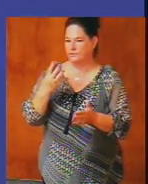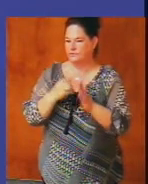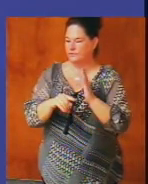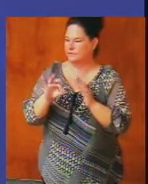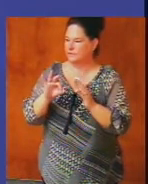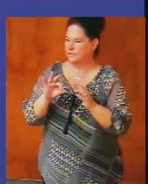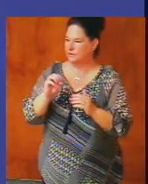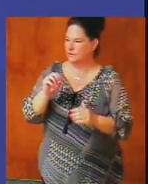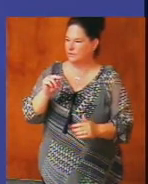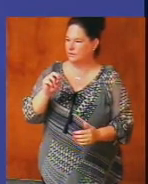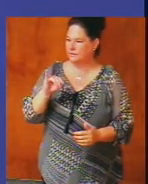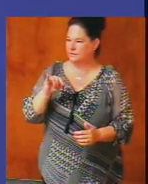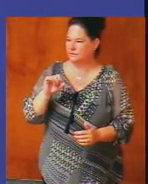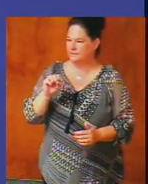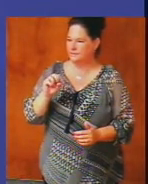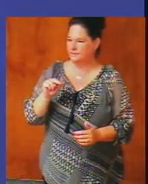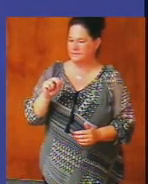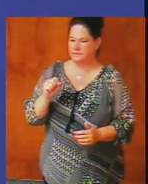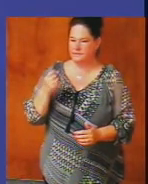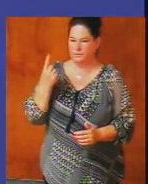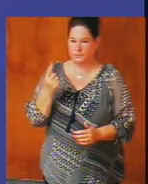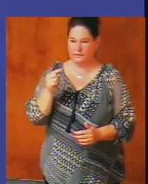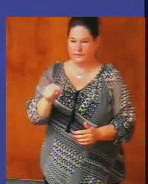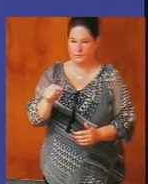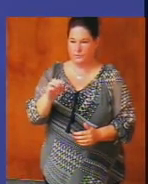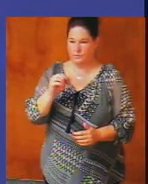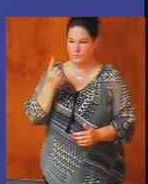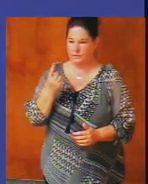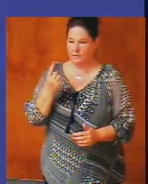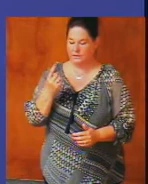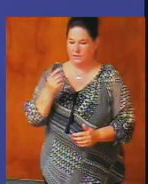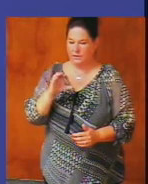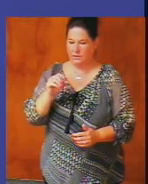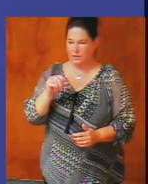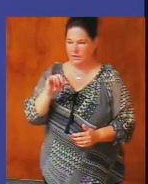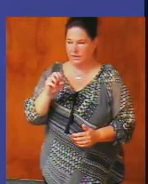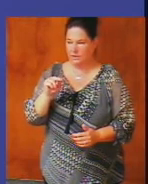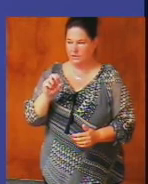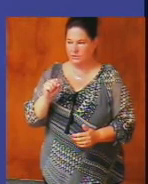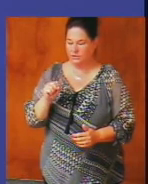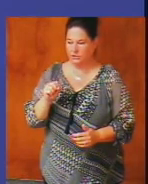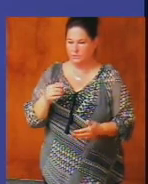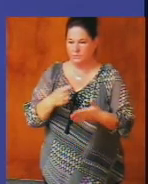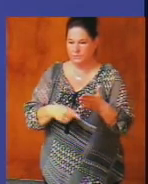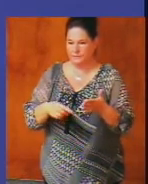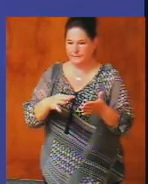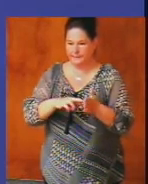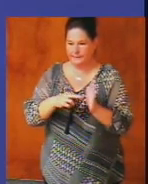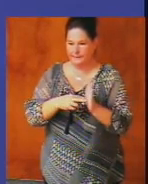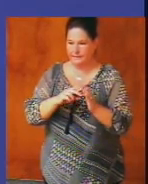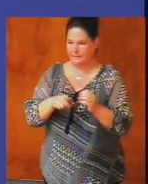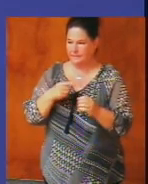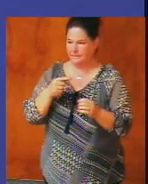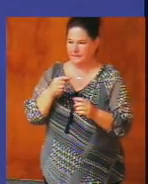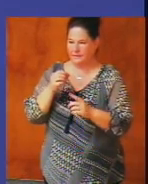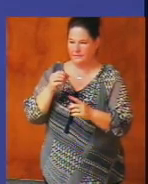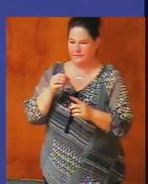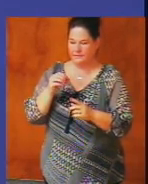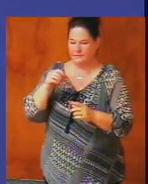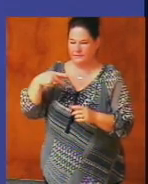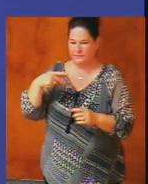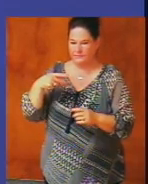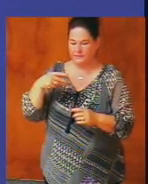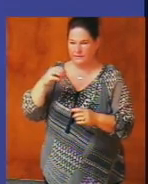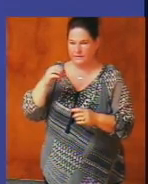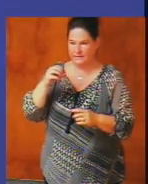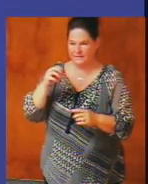Onesimus was one of you, one of the Colossians, what does that tell us about Philemon? Well, it tells us that he was from Colossae, right?